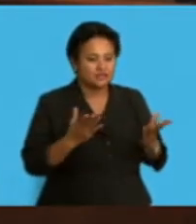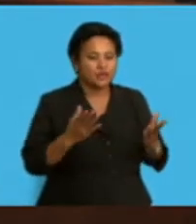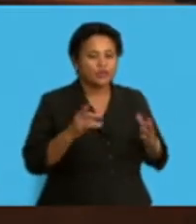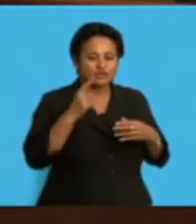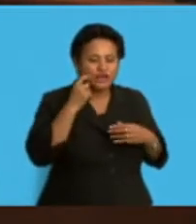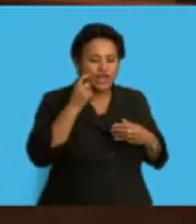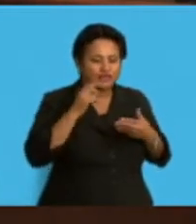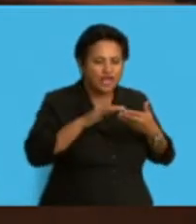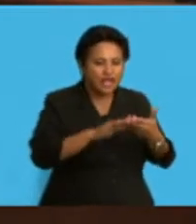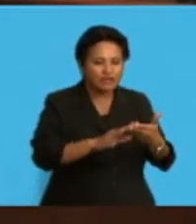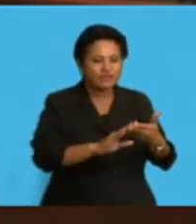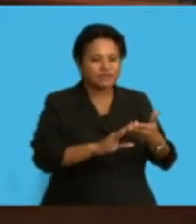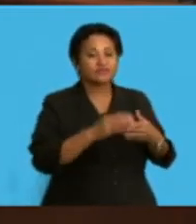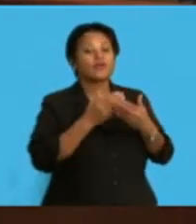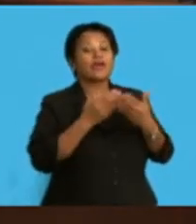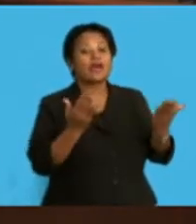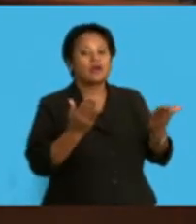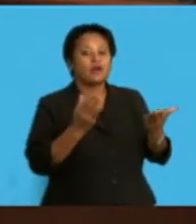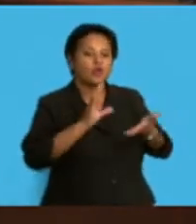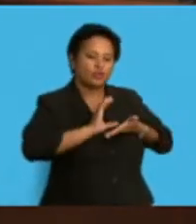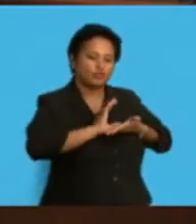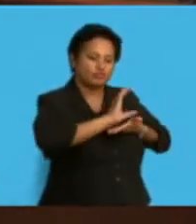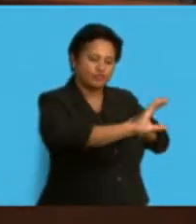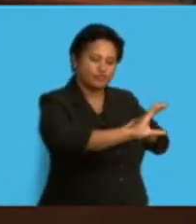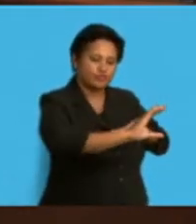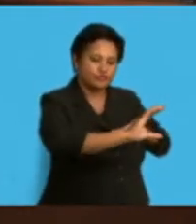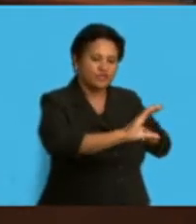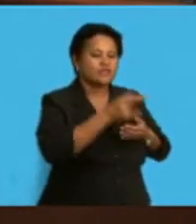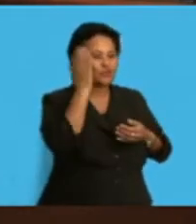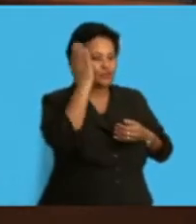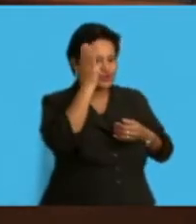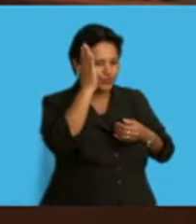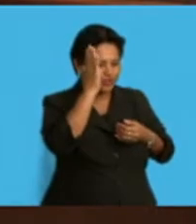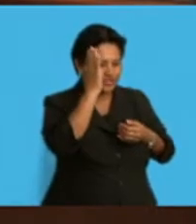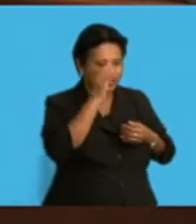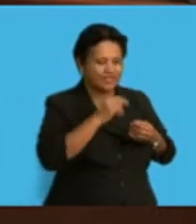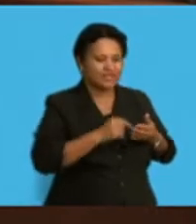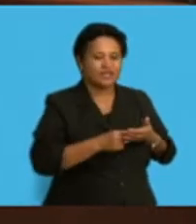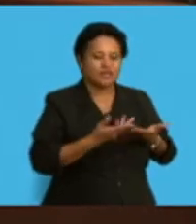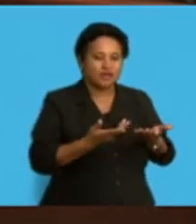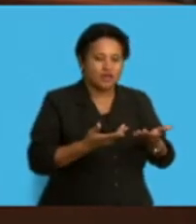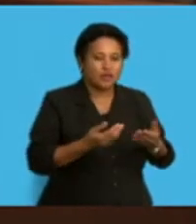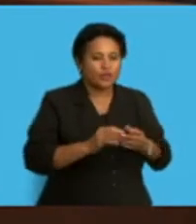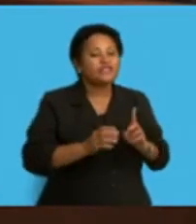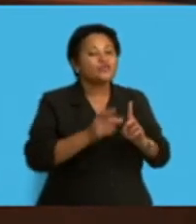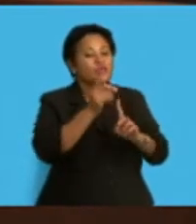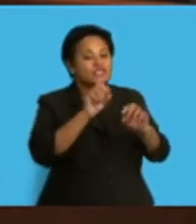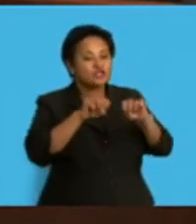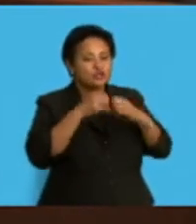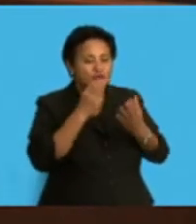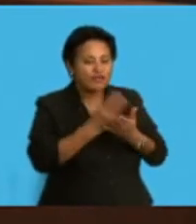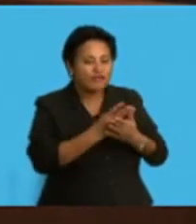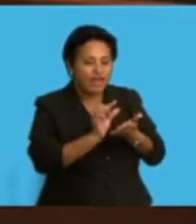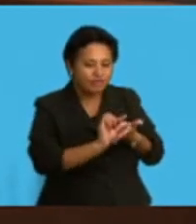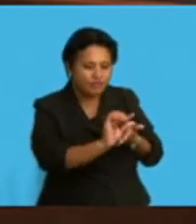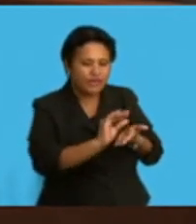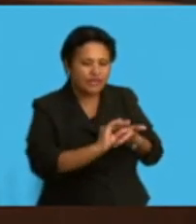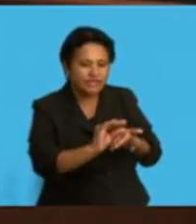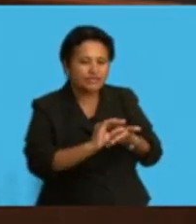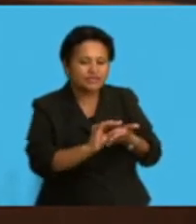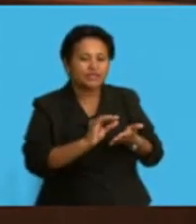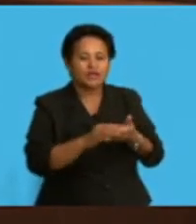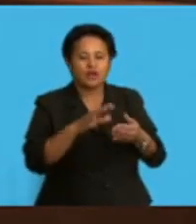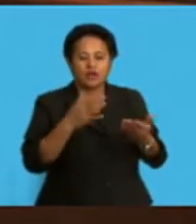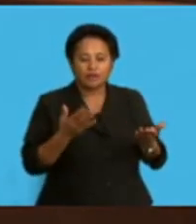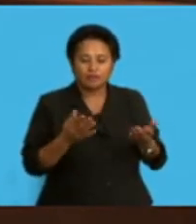fully funding schools, by lowering VAT across the board, by lowering taxes, by lowering duties, by increasing welfare payments, by subsidizing